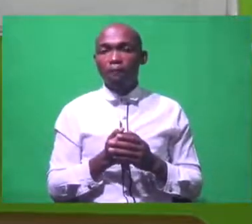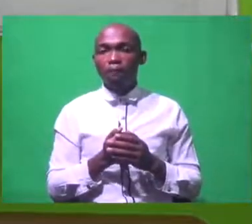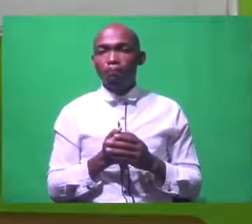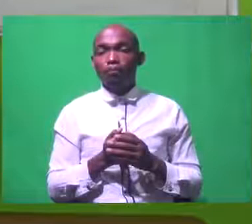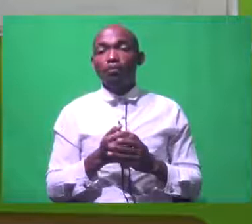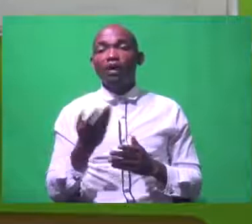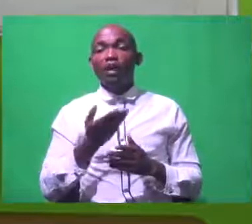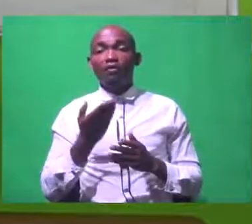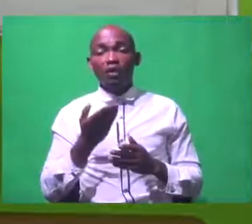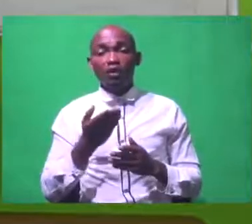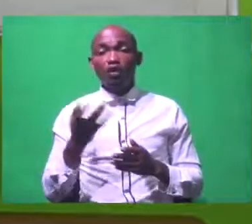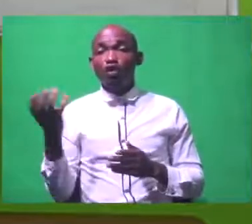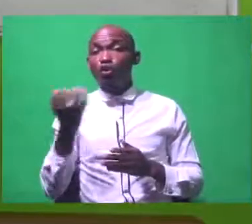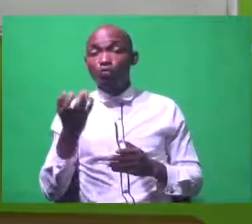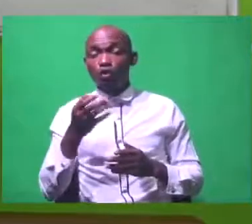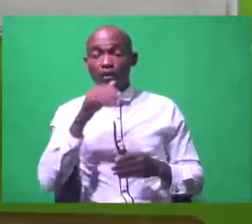community member